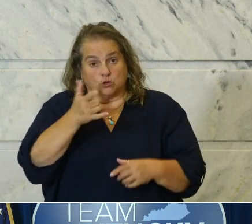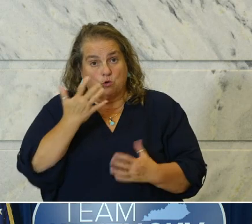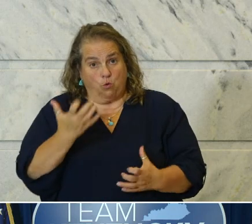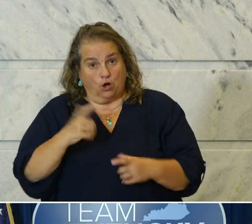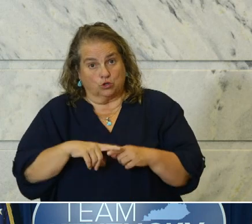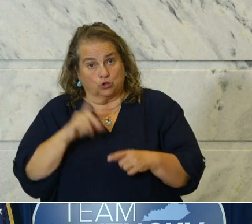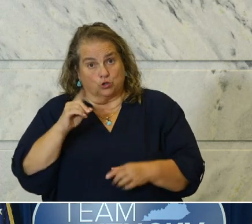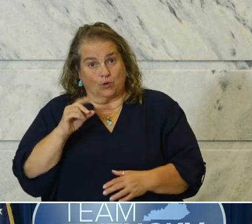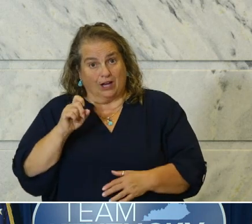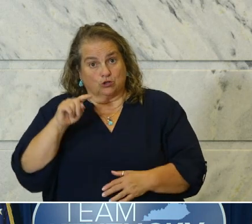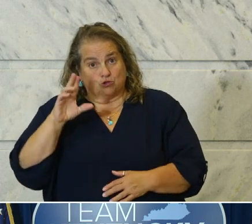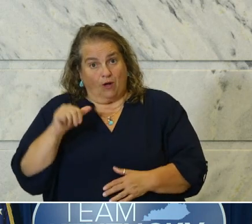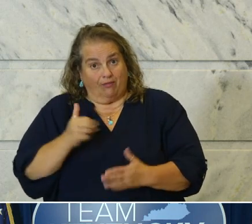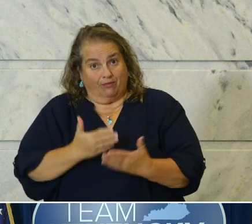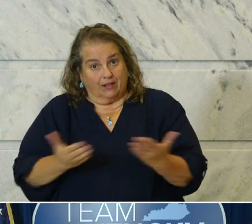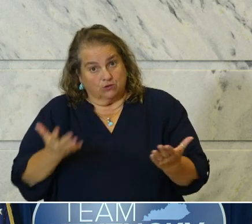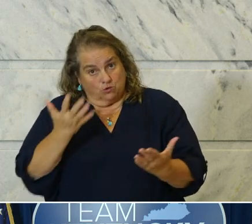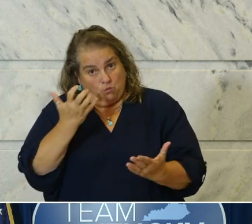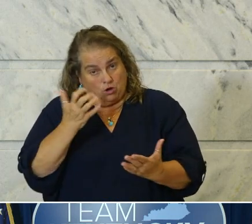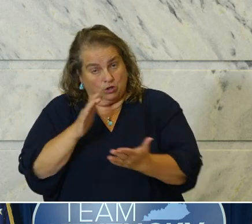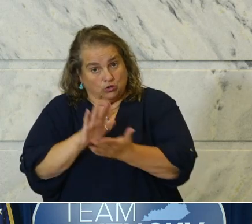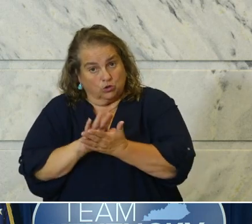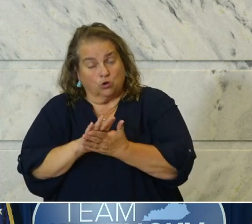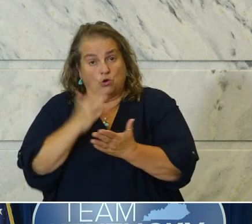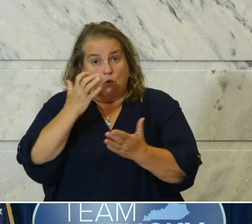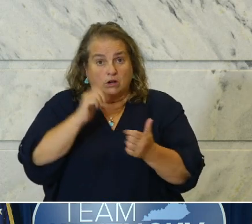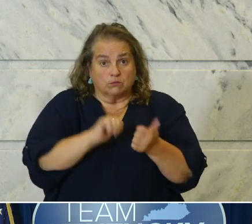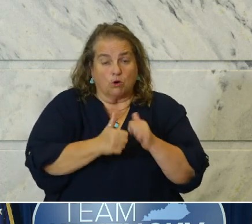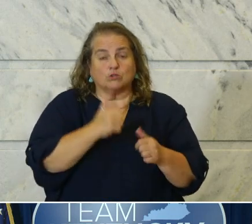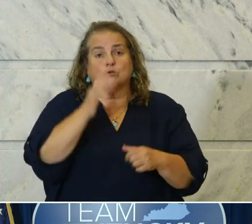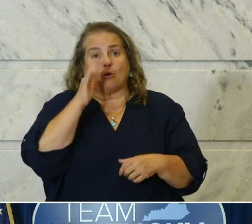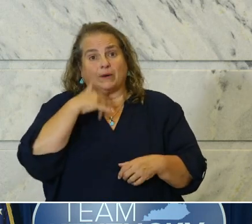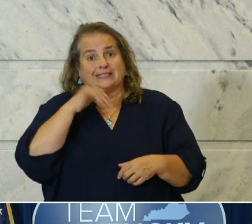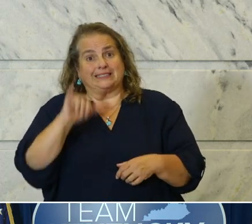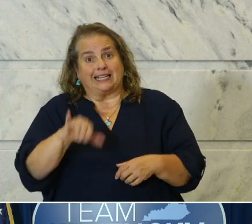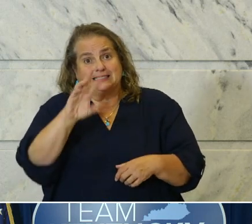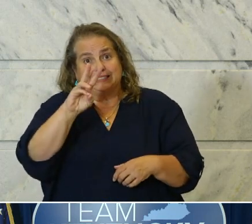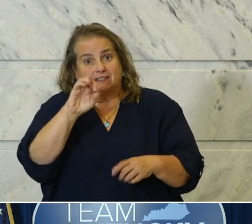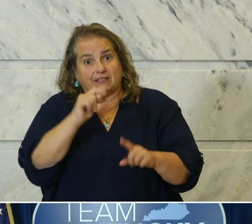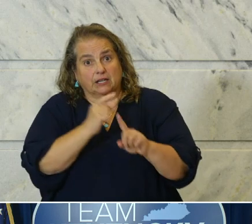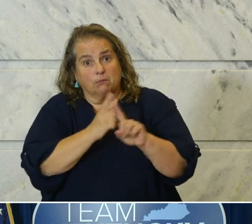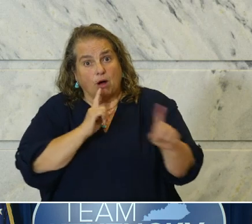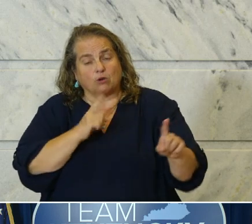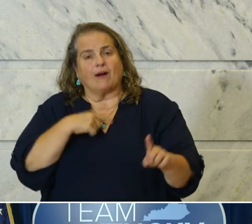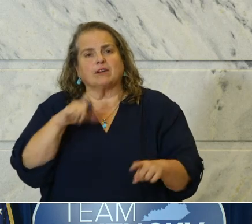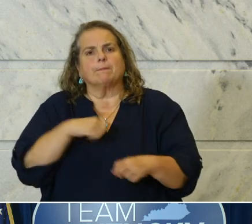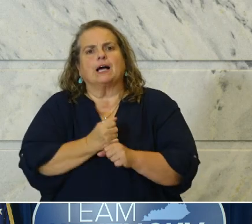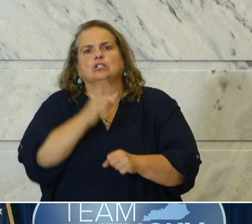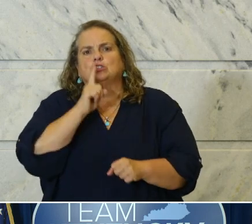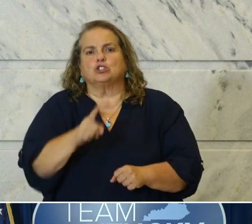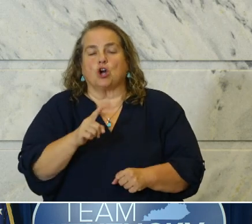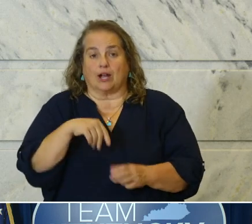these extra things? Are we going to stay 6 feet apart? Are we going to make sure that in the same day, we don't